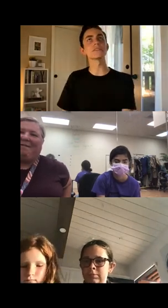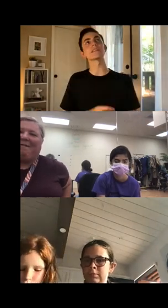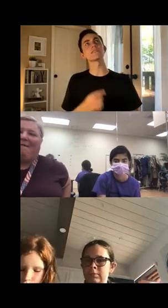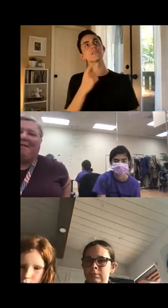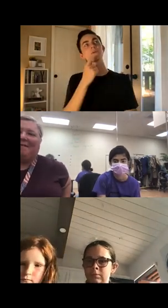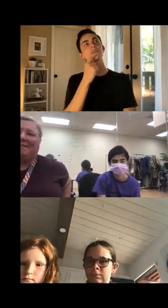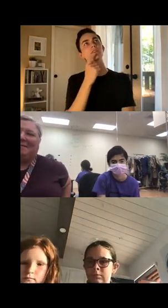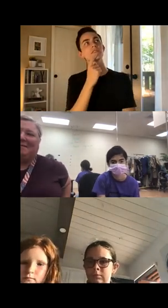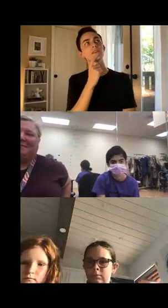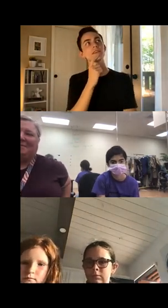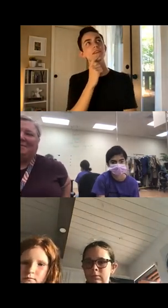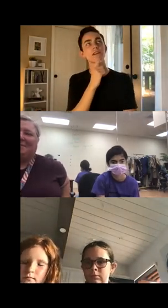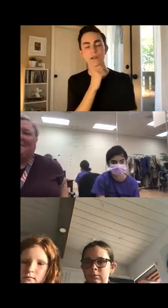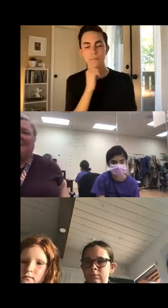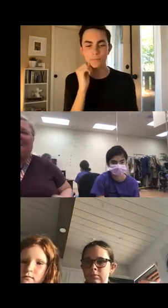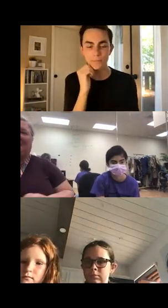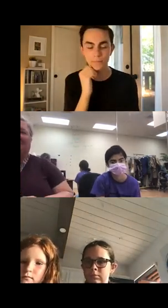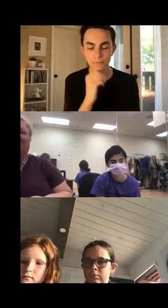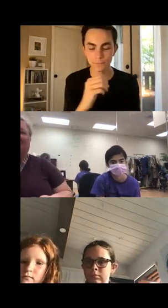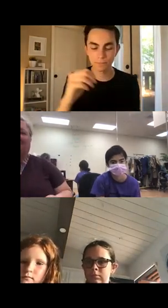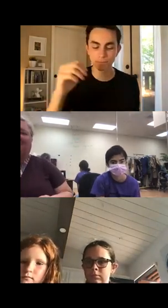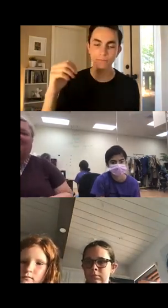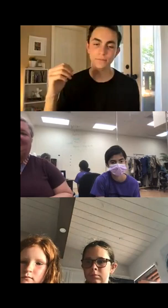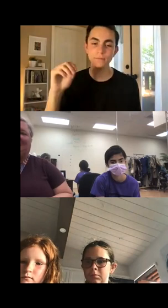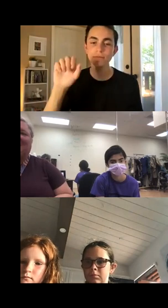Now let's think of another one here. Okay.